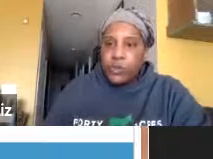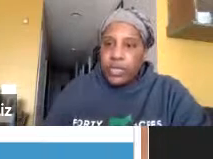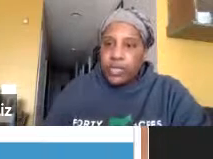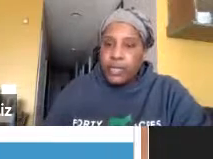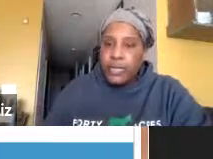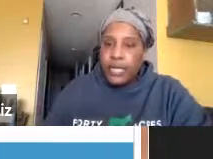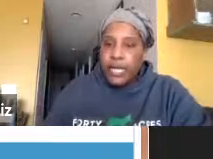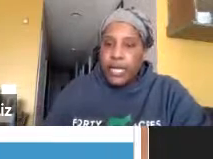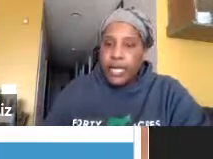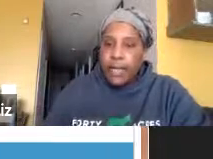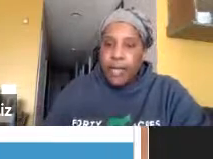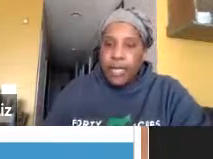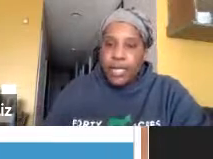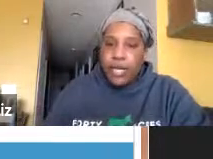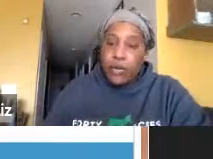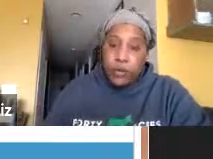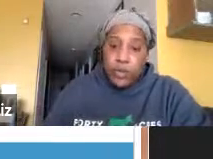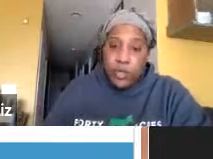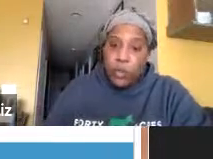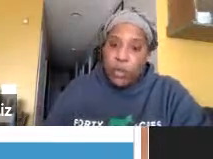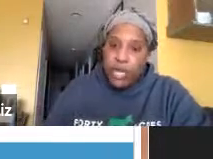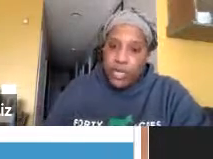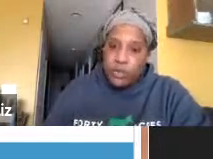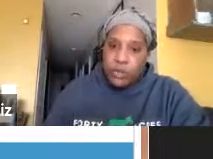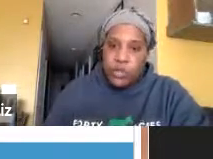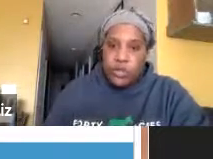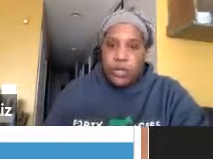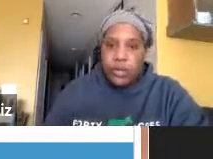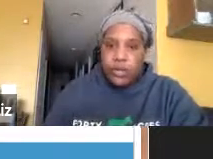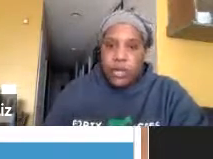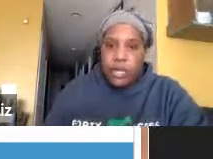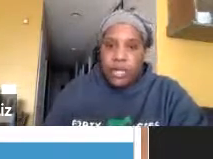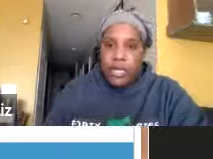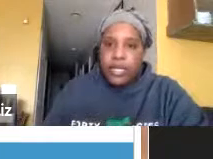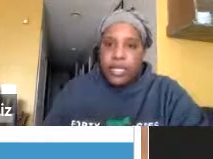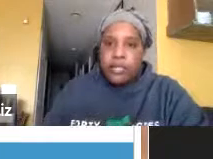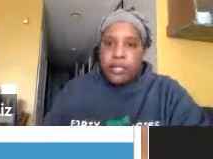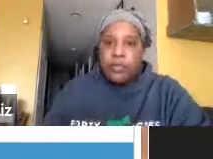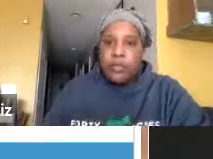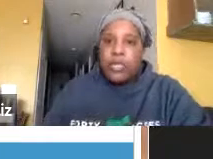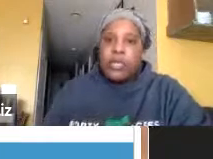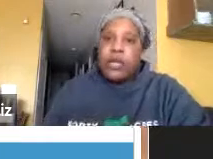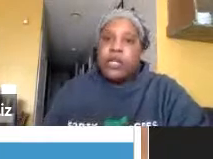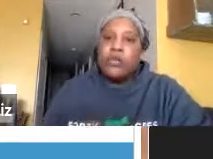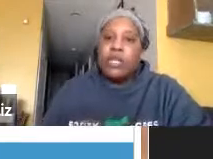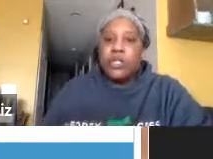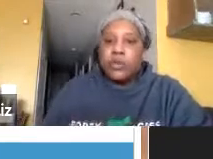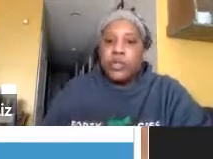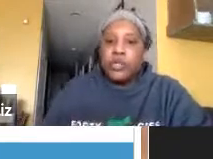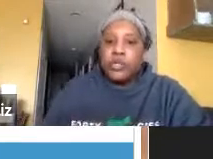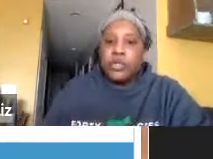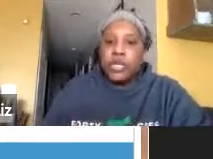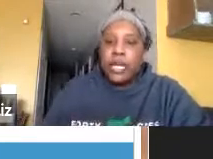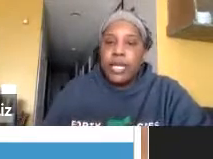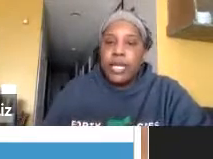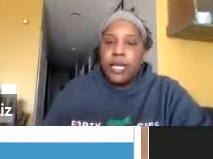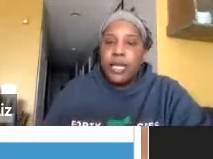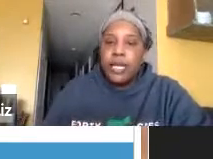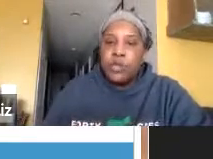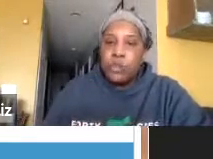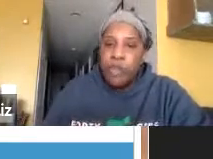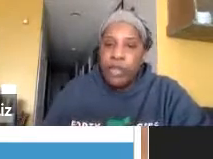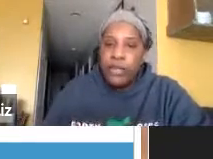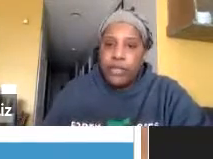consumer food sales. And that meant that grocery stores were my customers. We're talking some really large major grocers